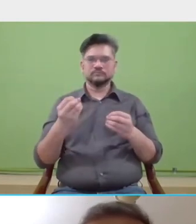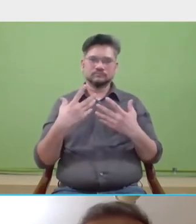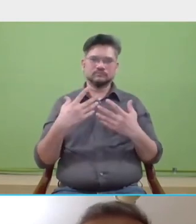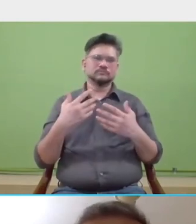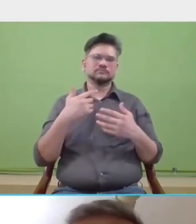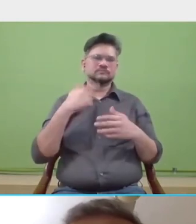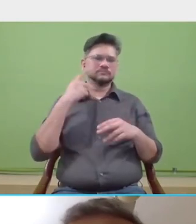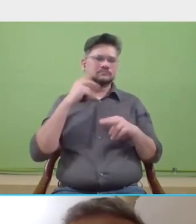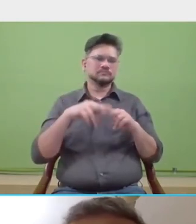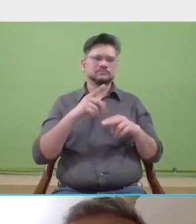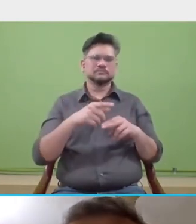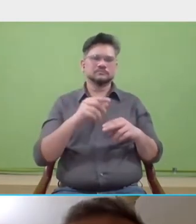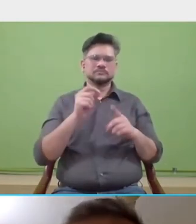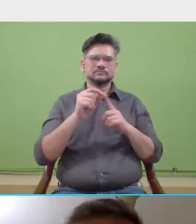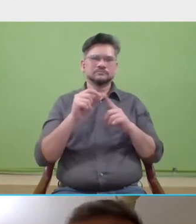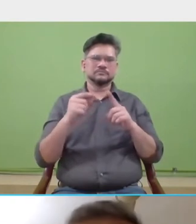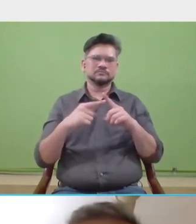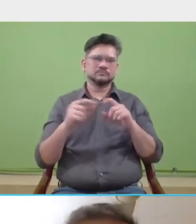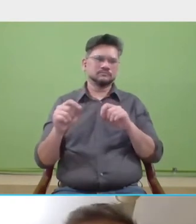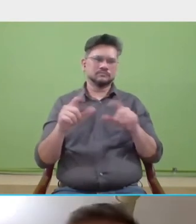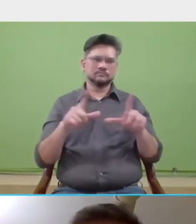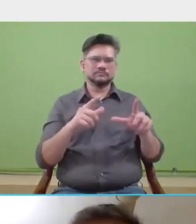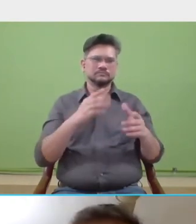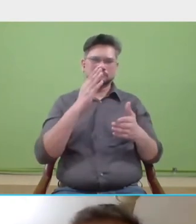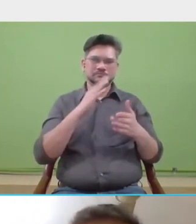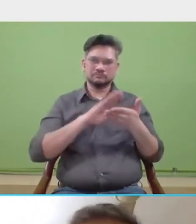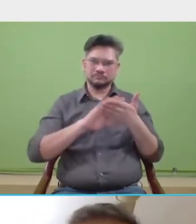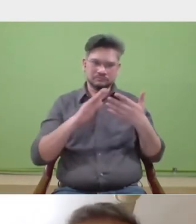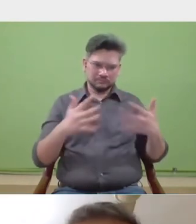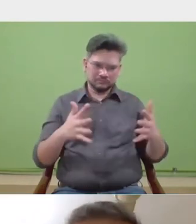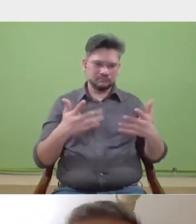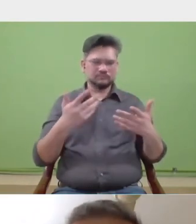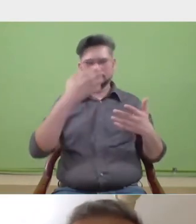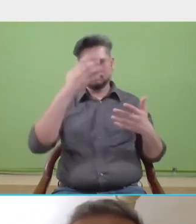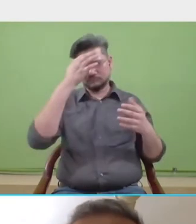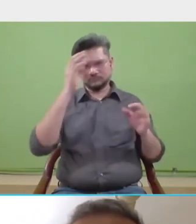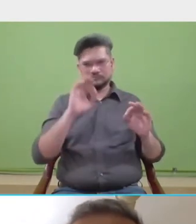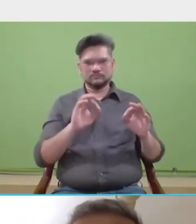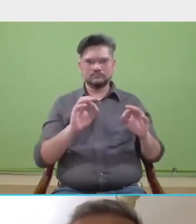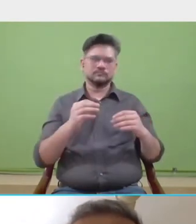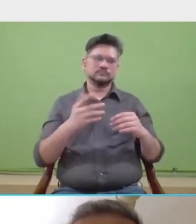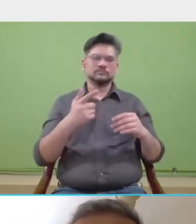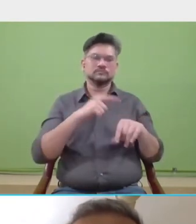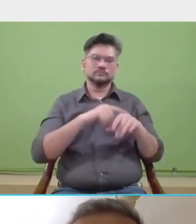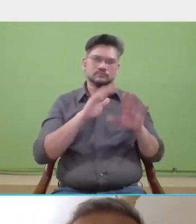the presentation because these are never you know complete so i'll just share the presentation now